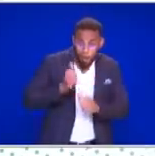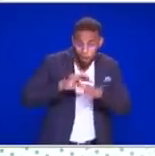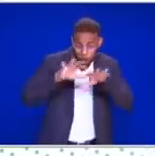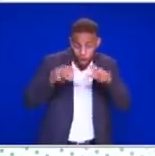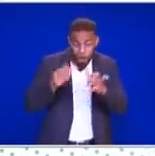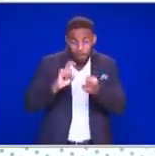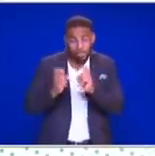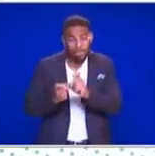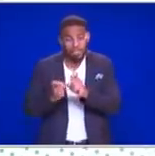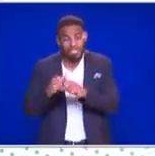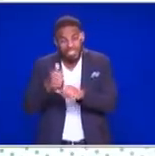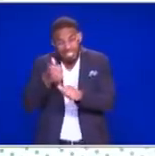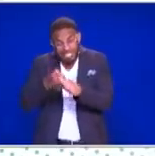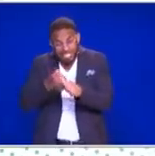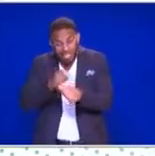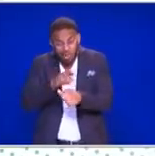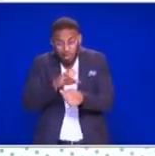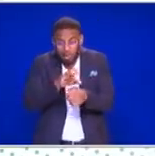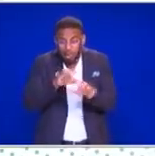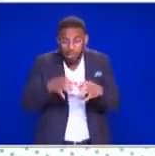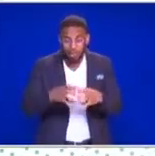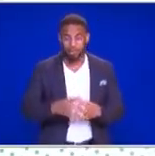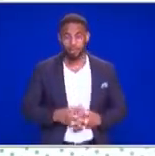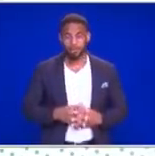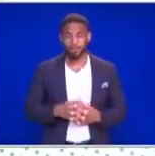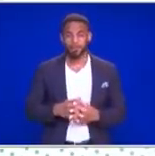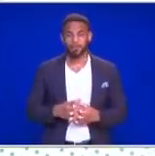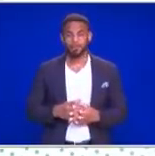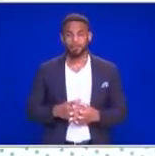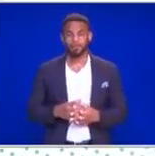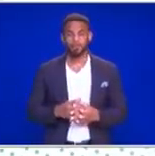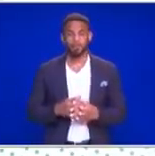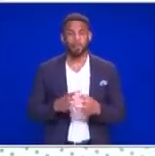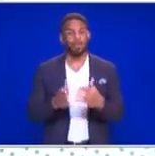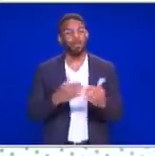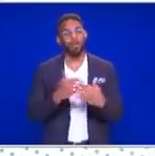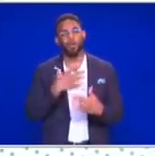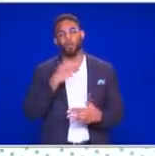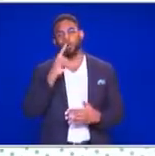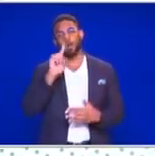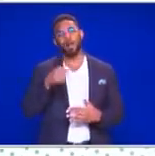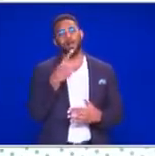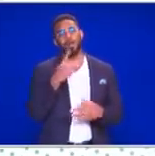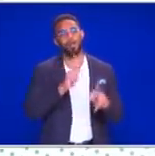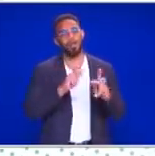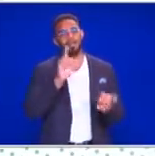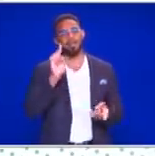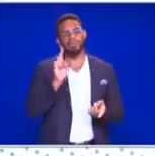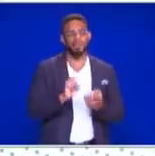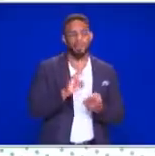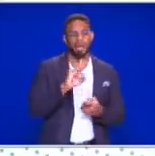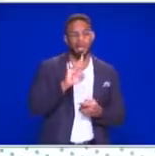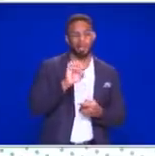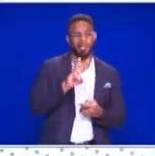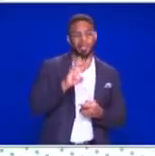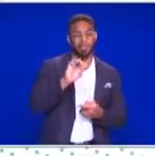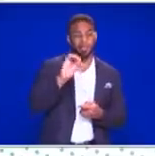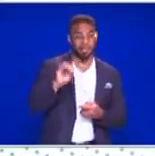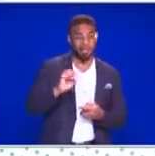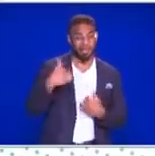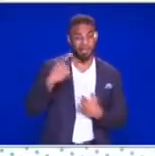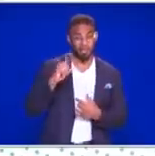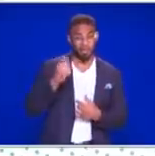overall changes in each racial category. Although the white alone population decreased by 8.6%